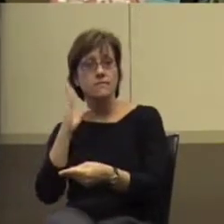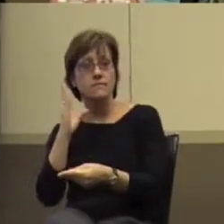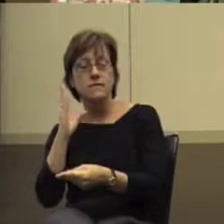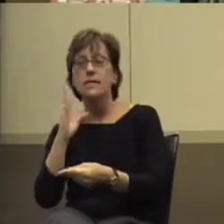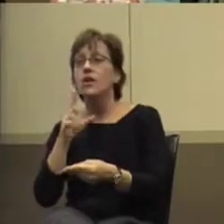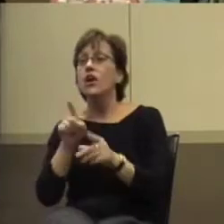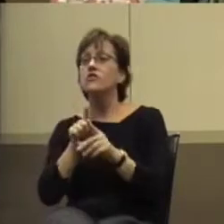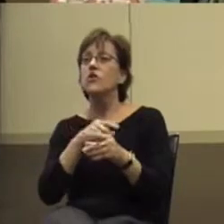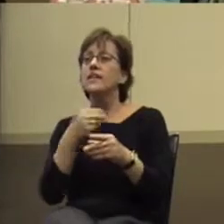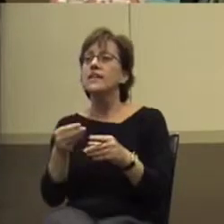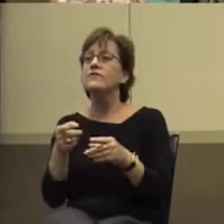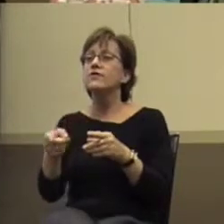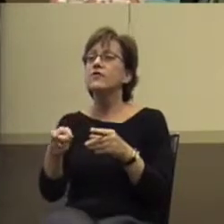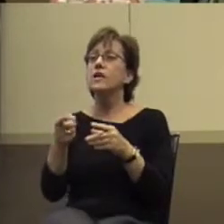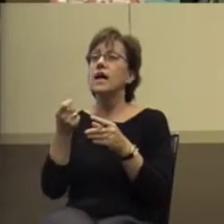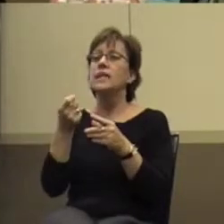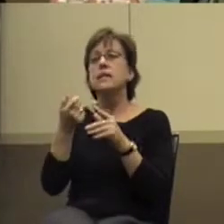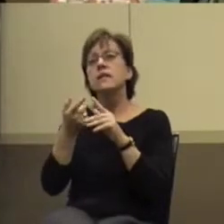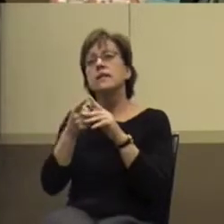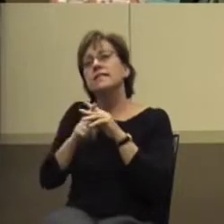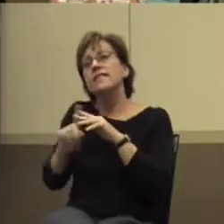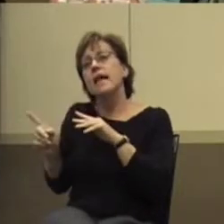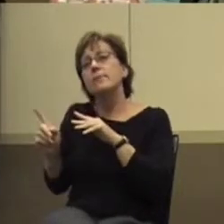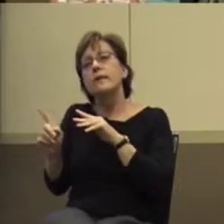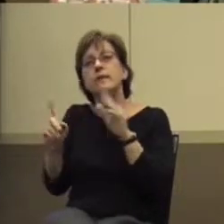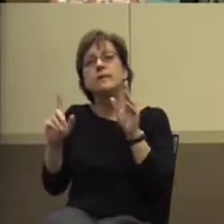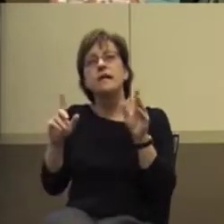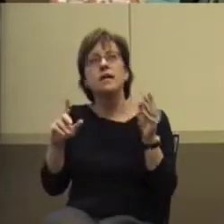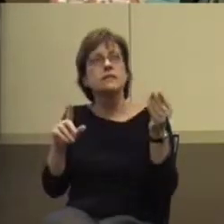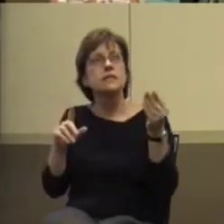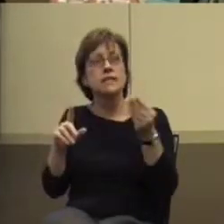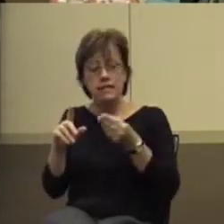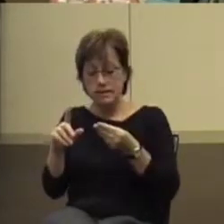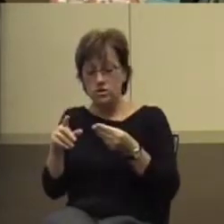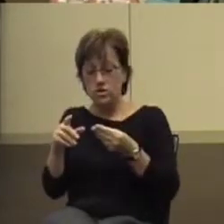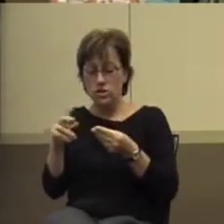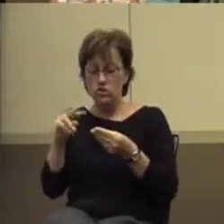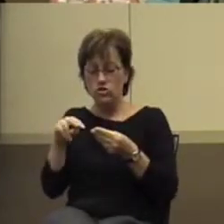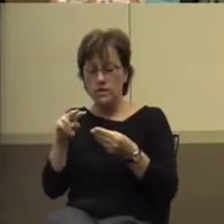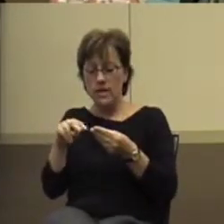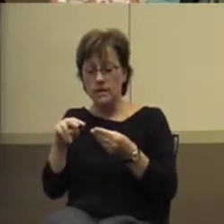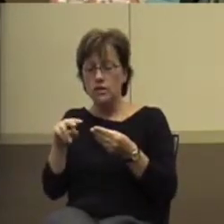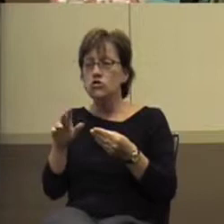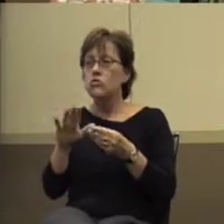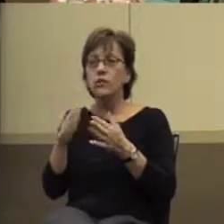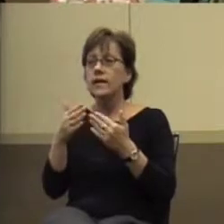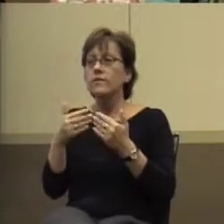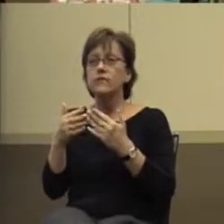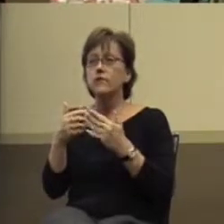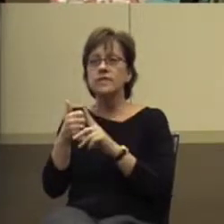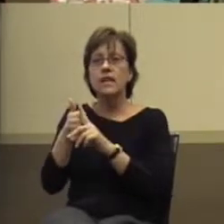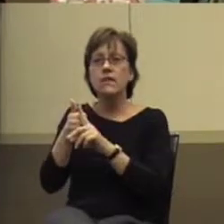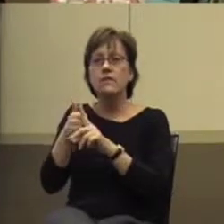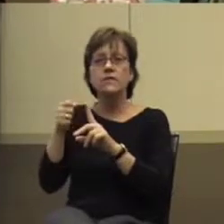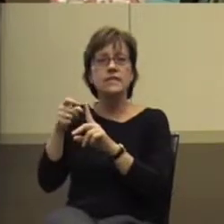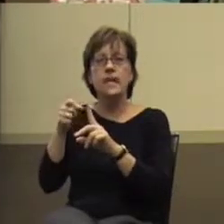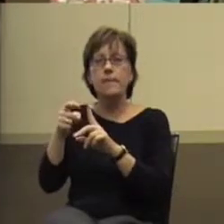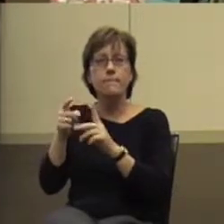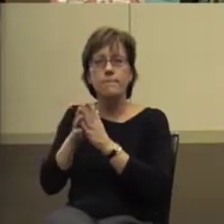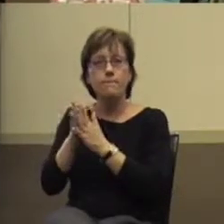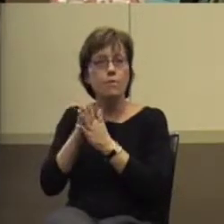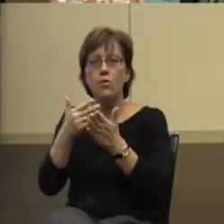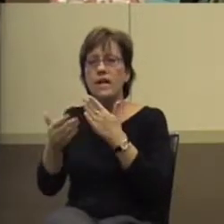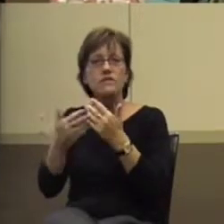also gives her kind of an escape, because she can look at that sticker for a little bit and do whatever kind of self-stim or whatever she's doing,